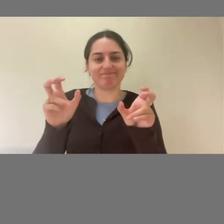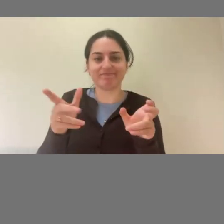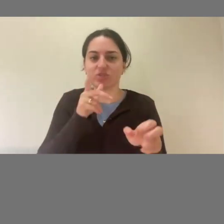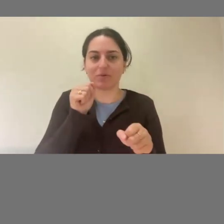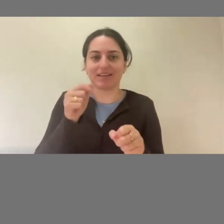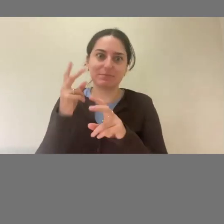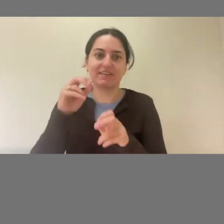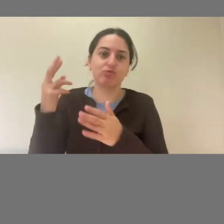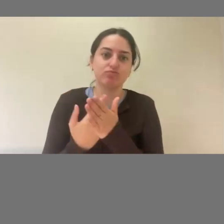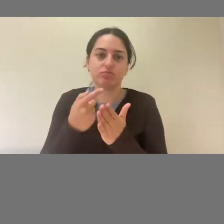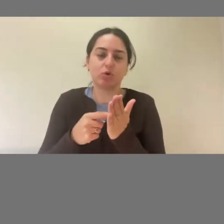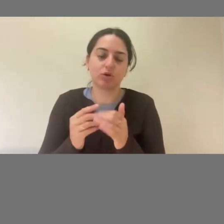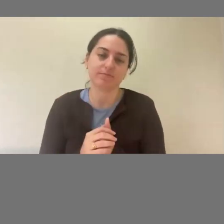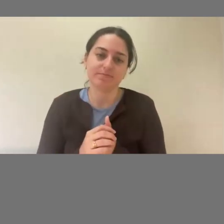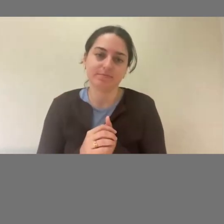particular study. Yeah.